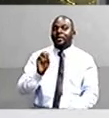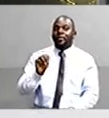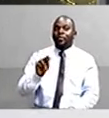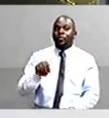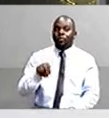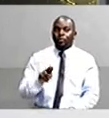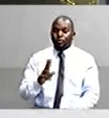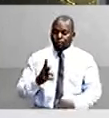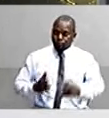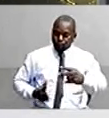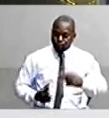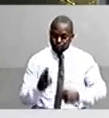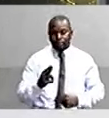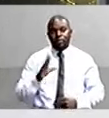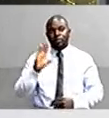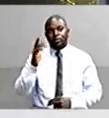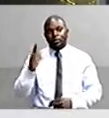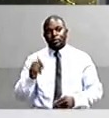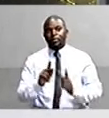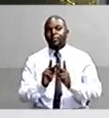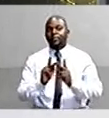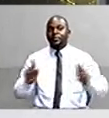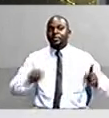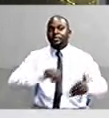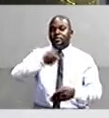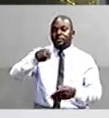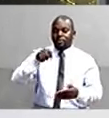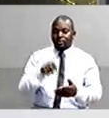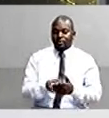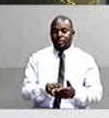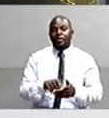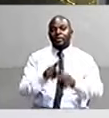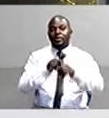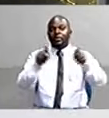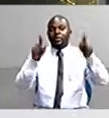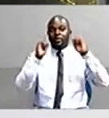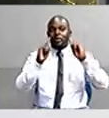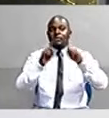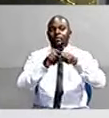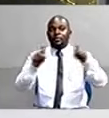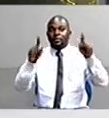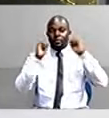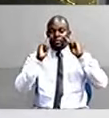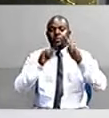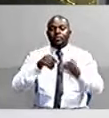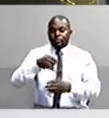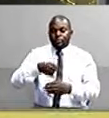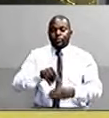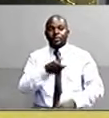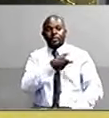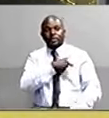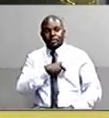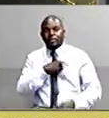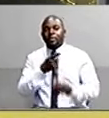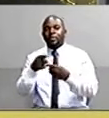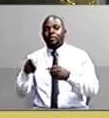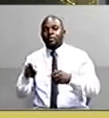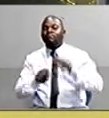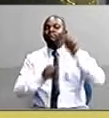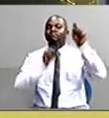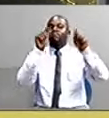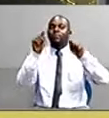and launched a Rotary Peace Center. This was at Makerere University, where it also involved delegates from different parts of the